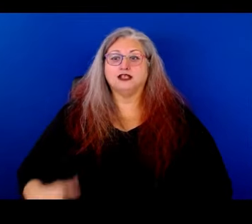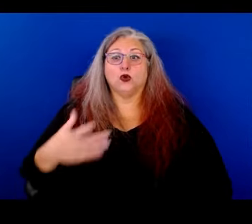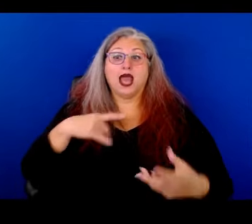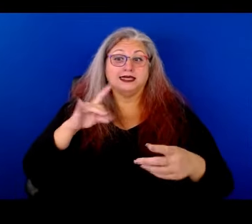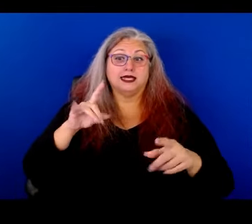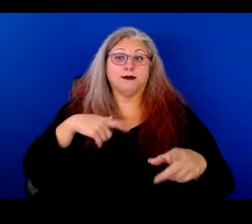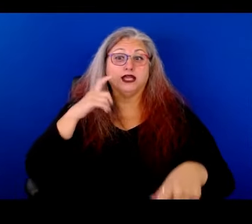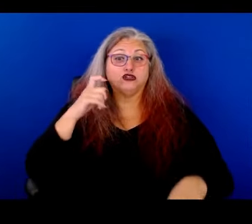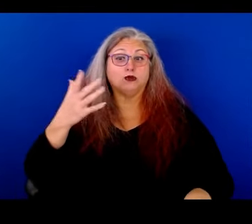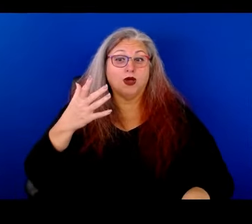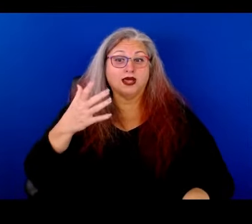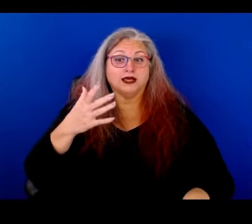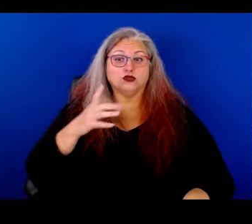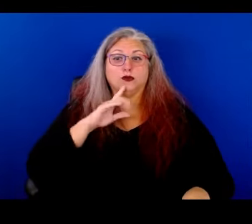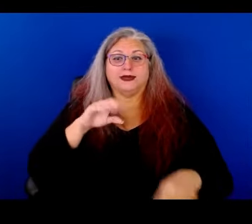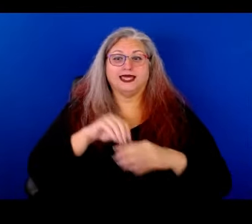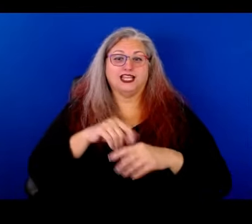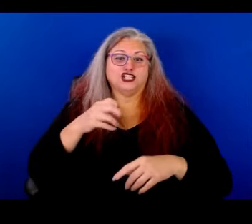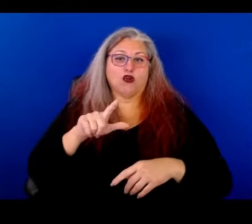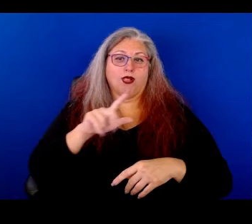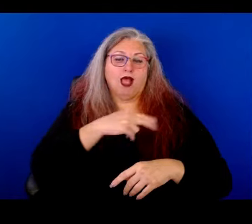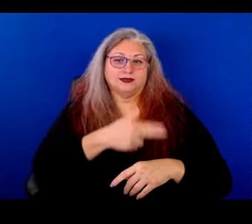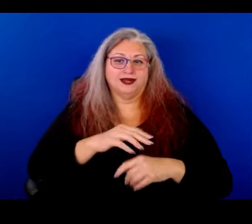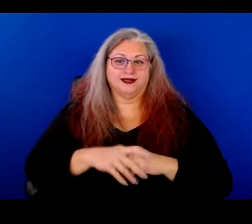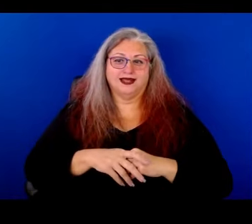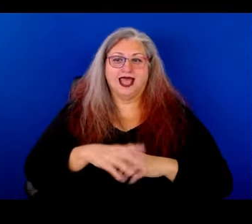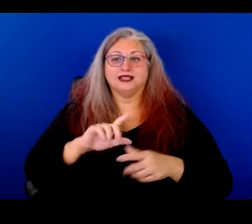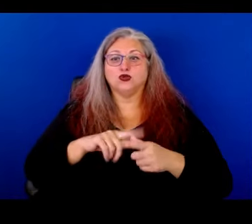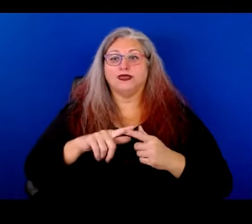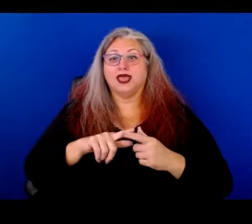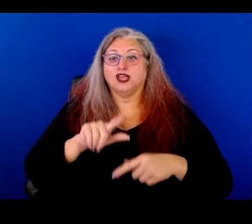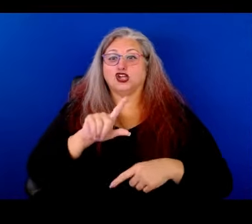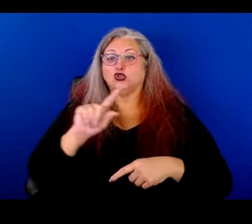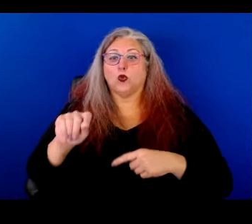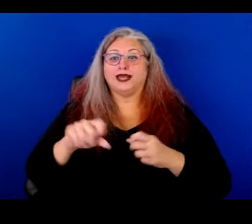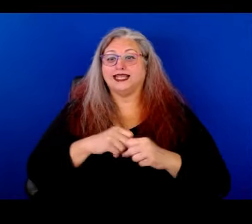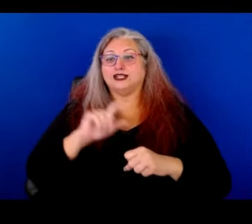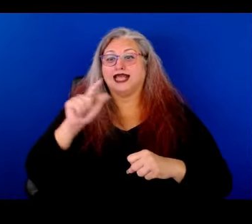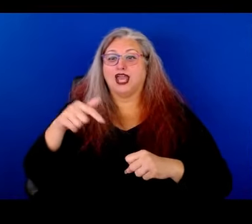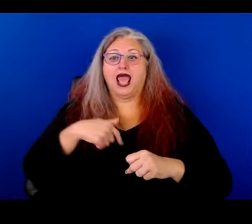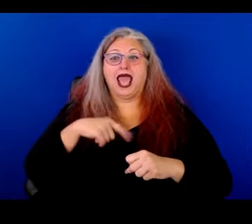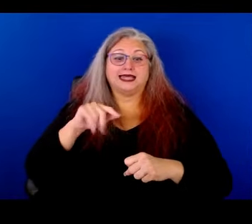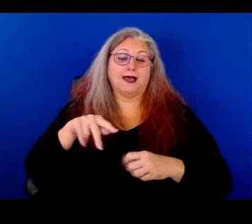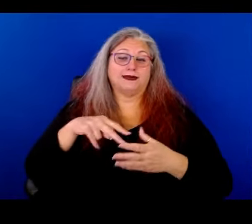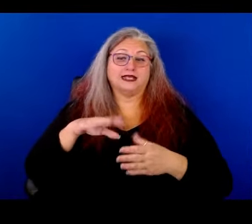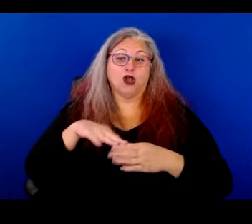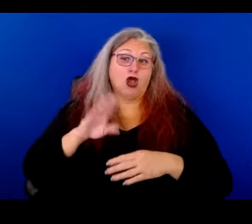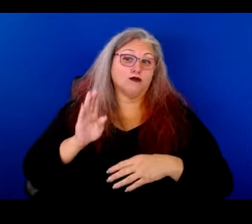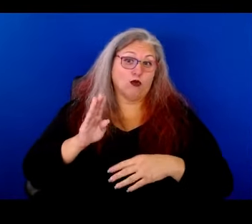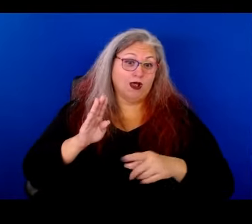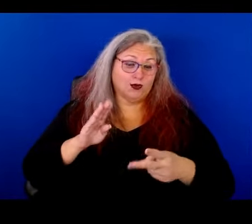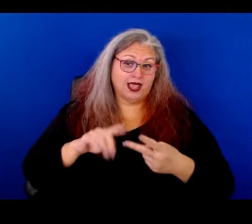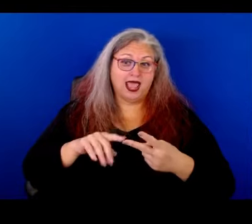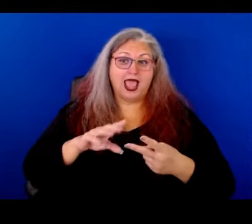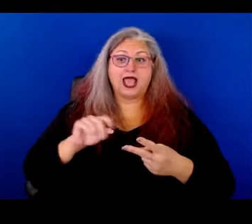And so I did. And my dream was to be on General Hospital. And so then 20 years later, I tap danced on